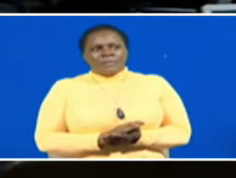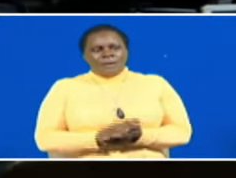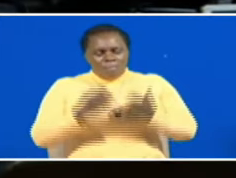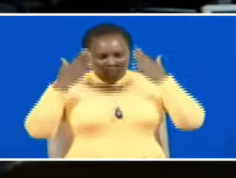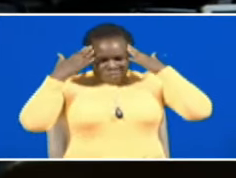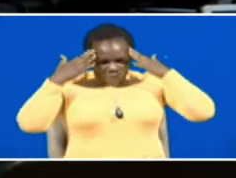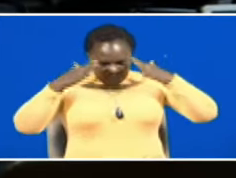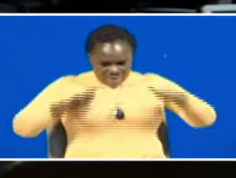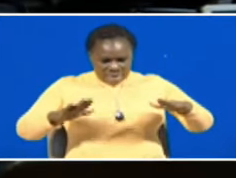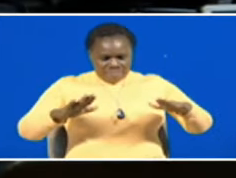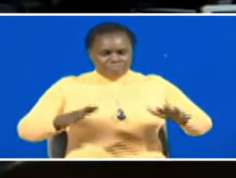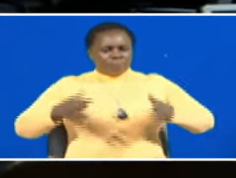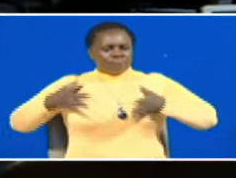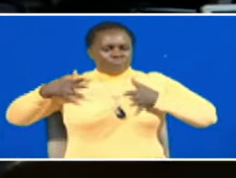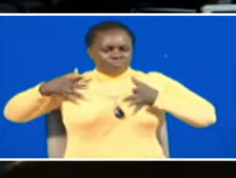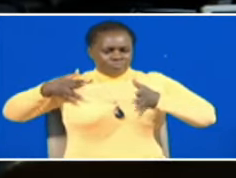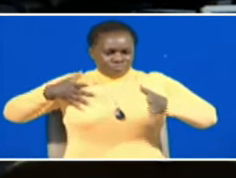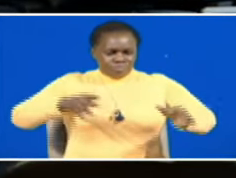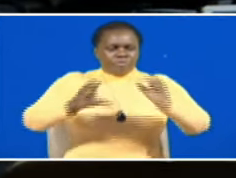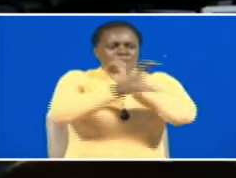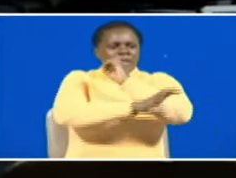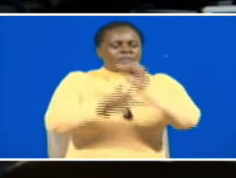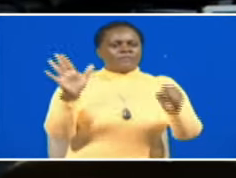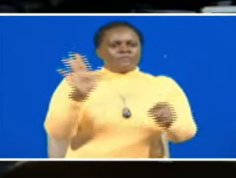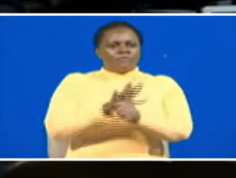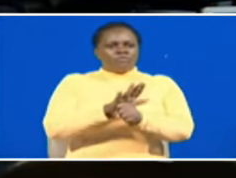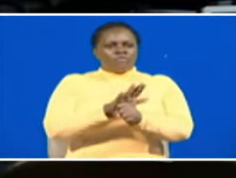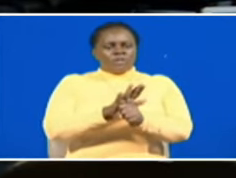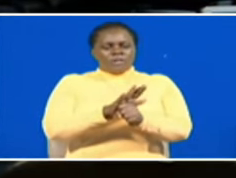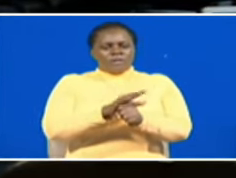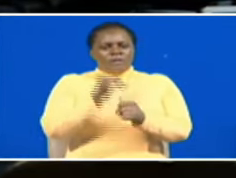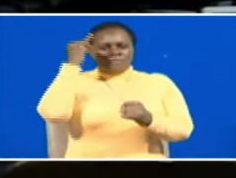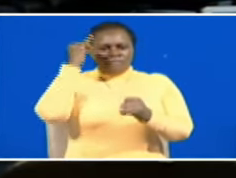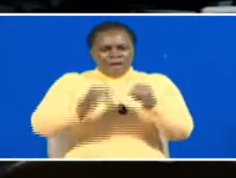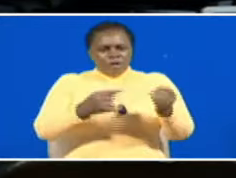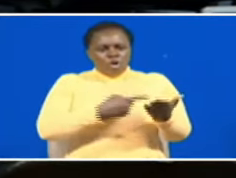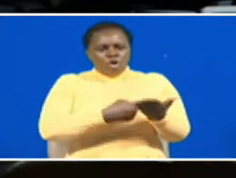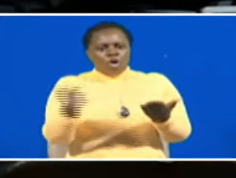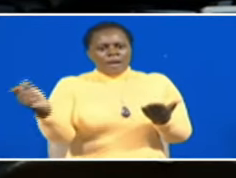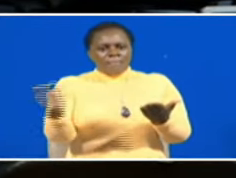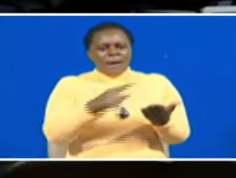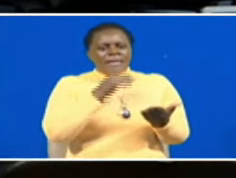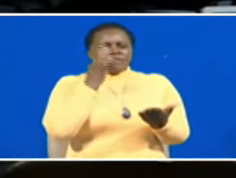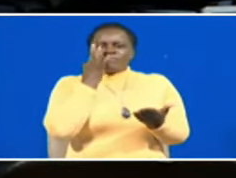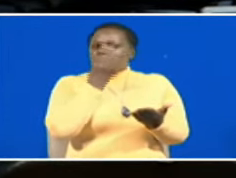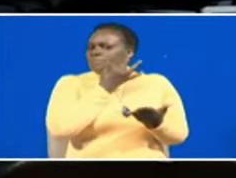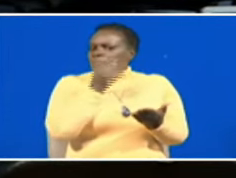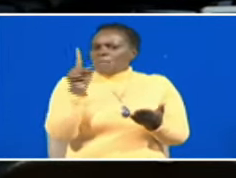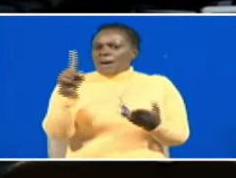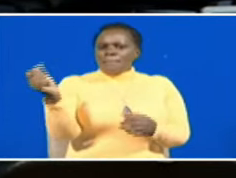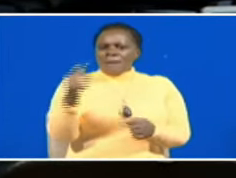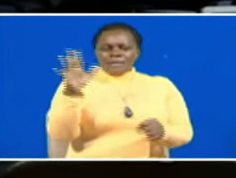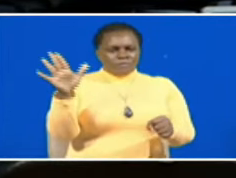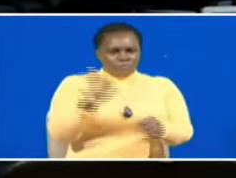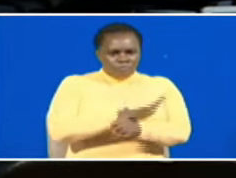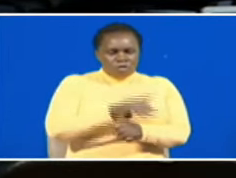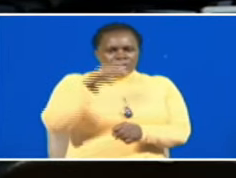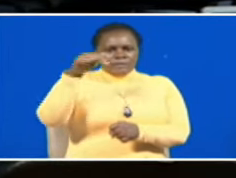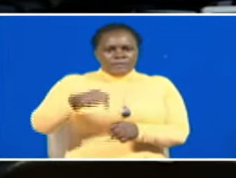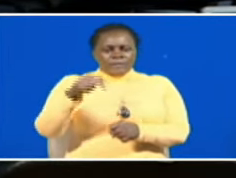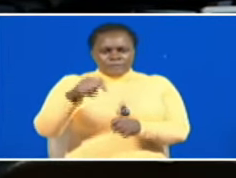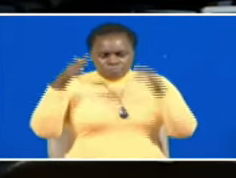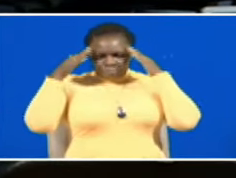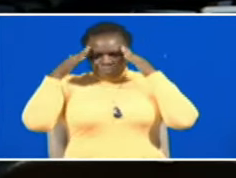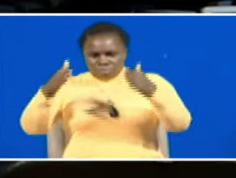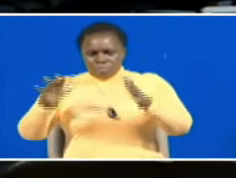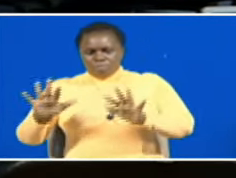Muslim faithful gathered across the country to mark the end of Ramadan after fasting for the entire month. This day is dedicated